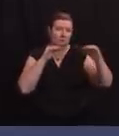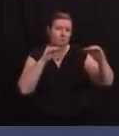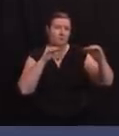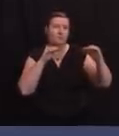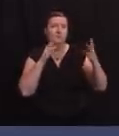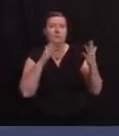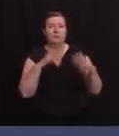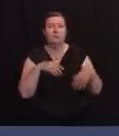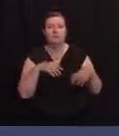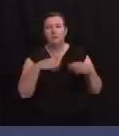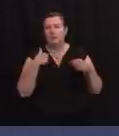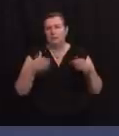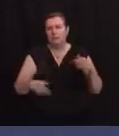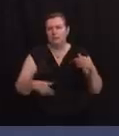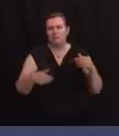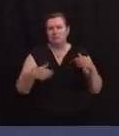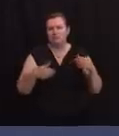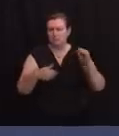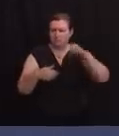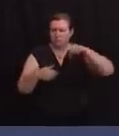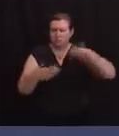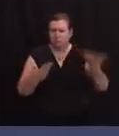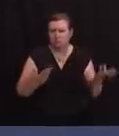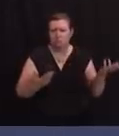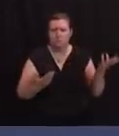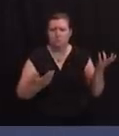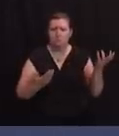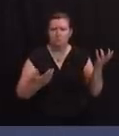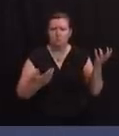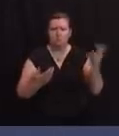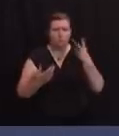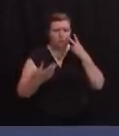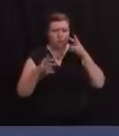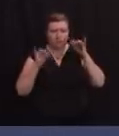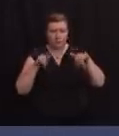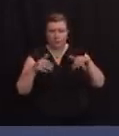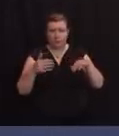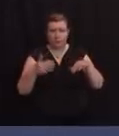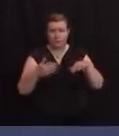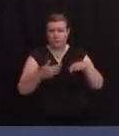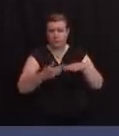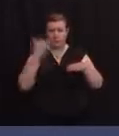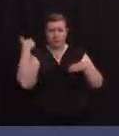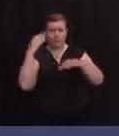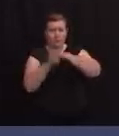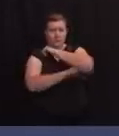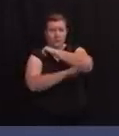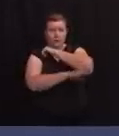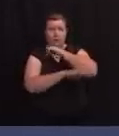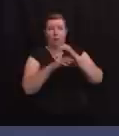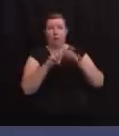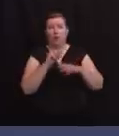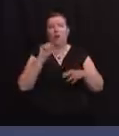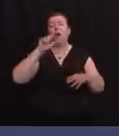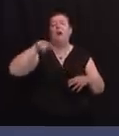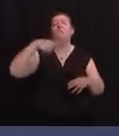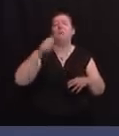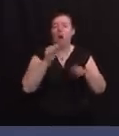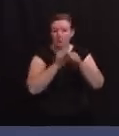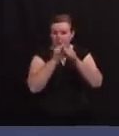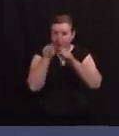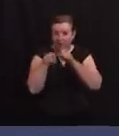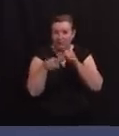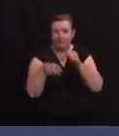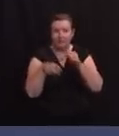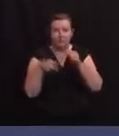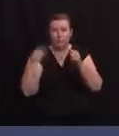sure yes. We've seen this movie before to some extent. We saw it back in the fall with the Alpha variant when that came in, and it was more transmissible